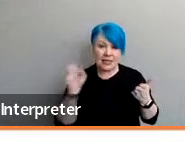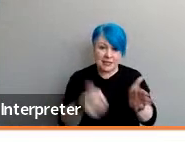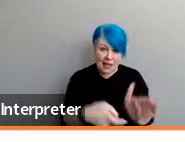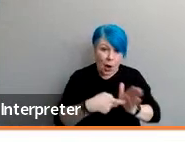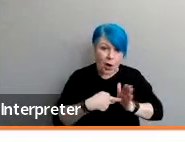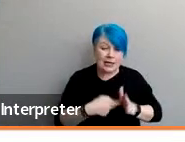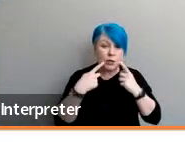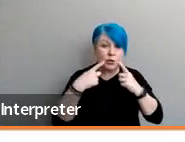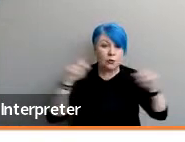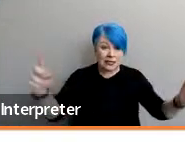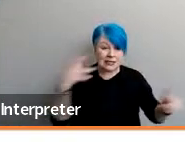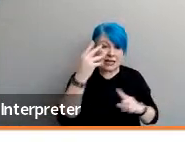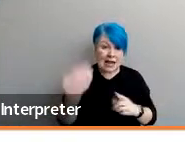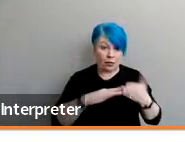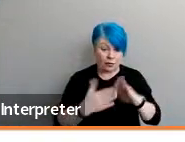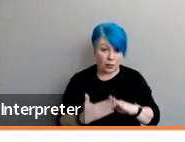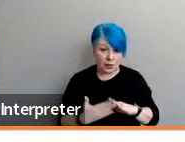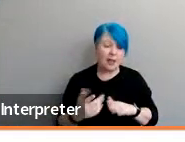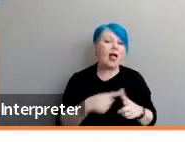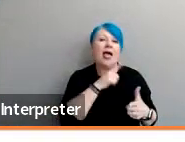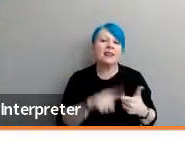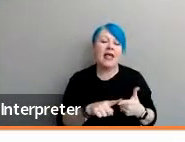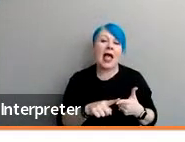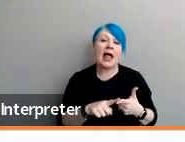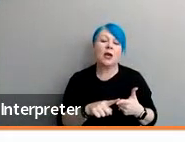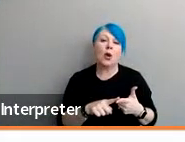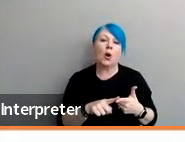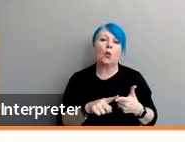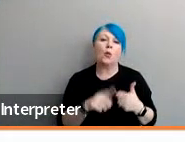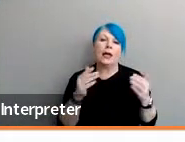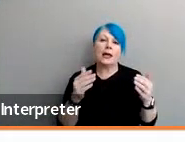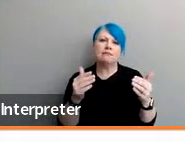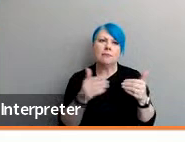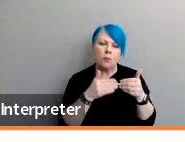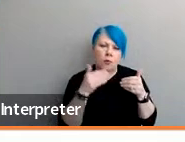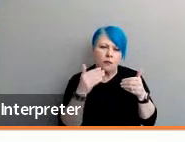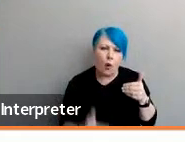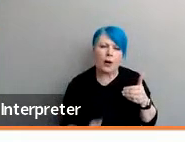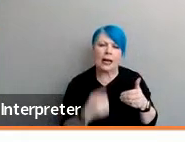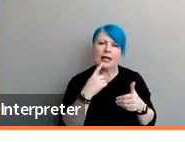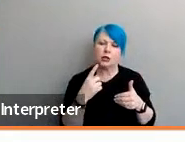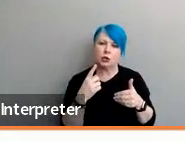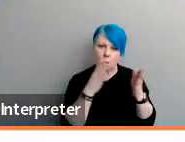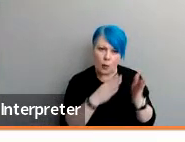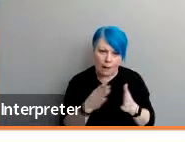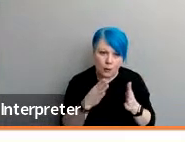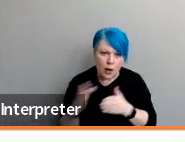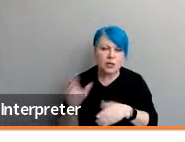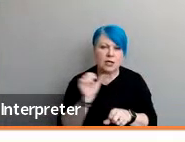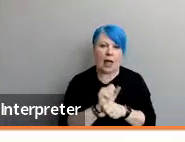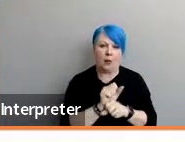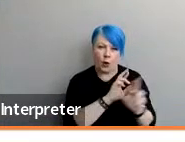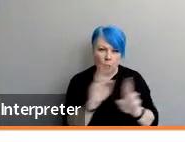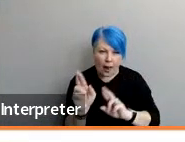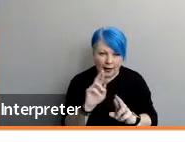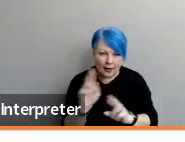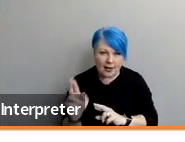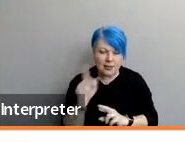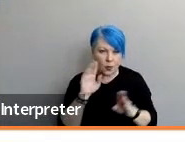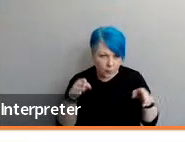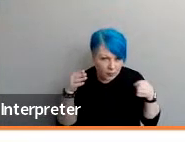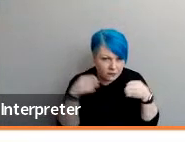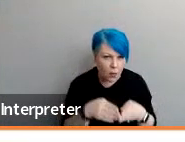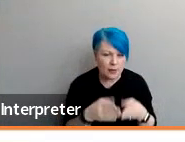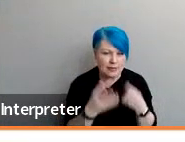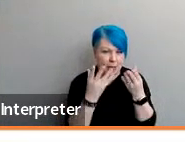community. We then will move into more vocational preparation and work readiness. And there we're really starting to hone in on those